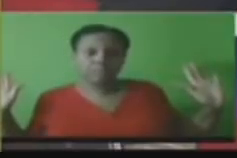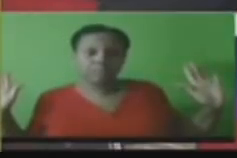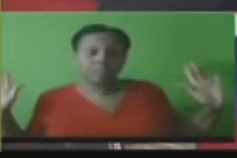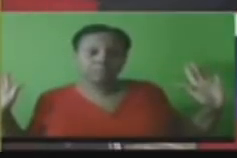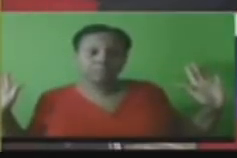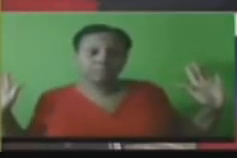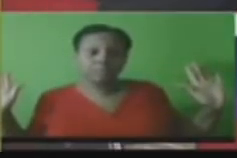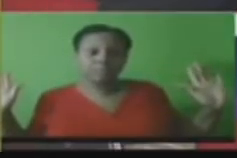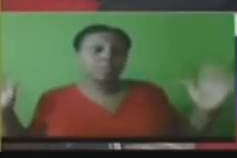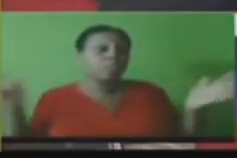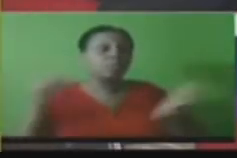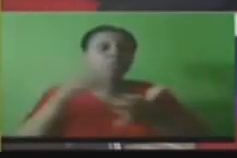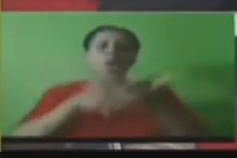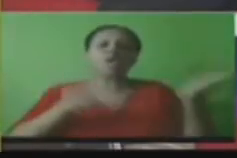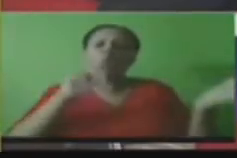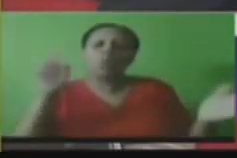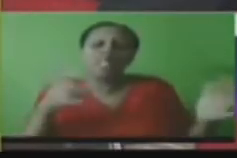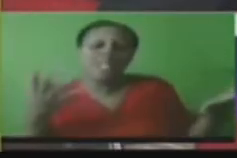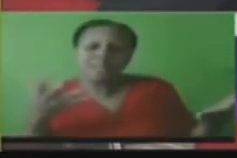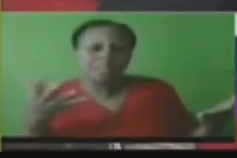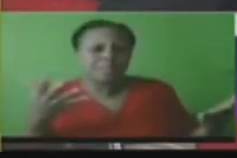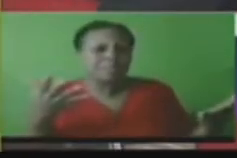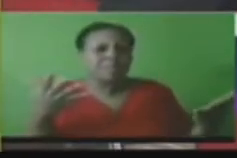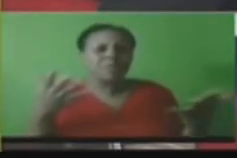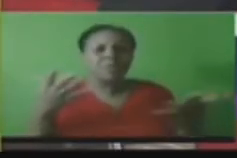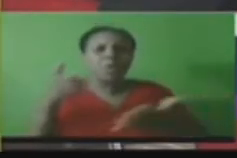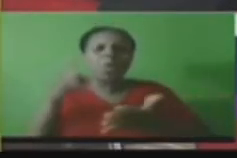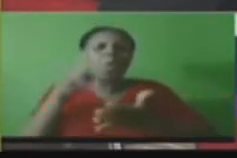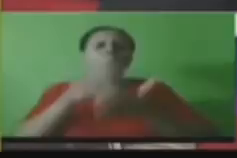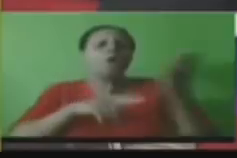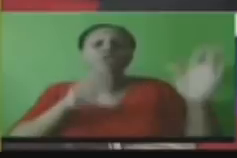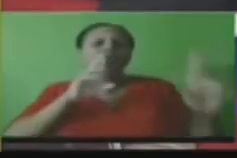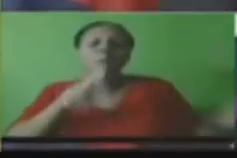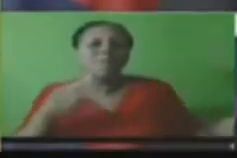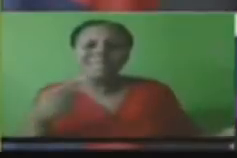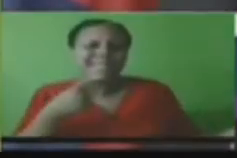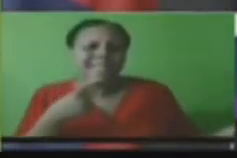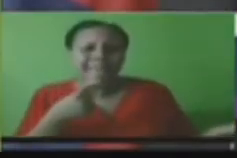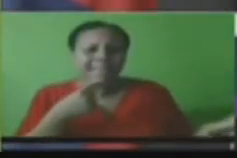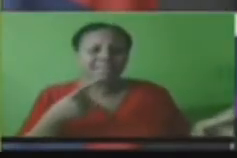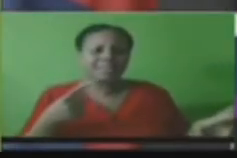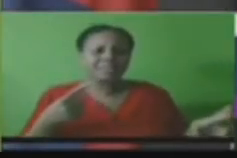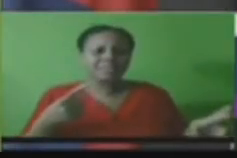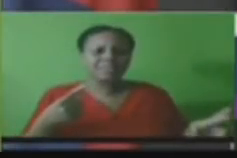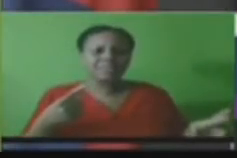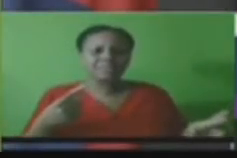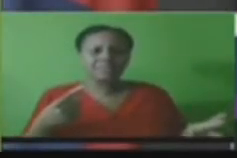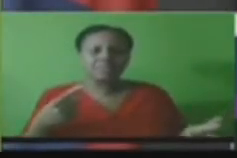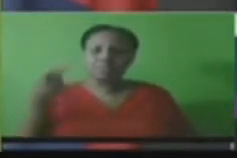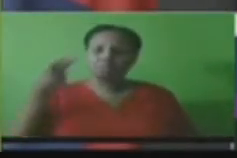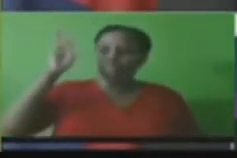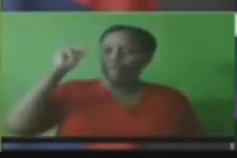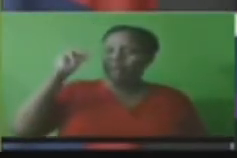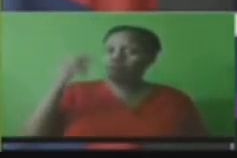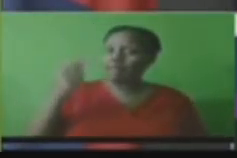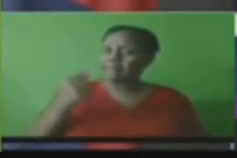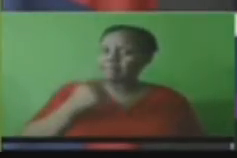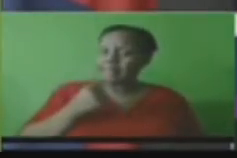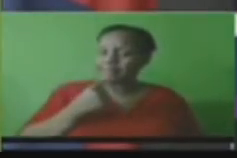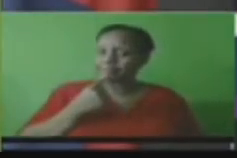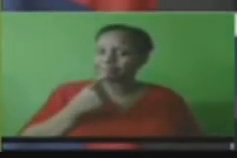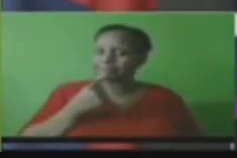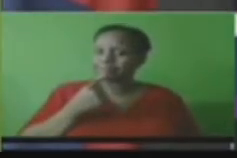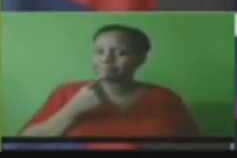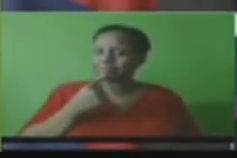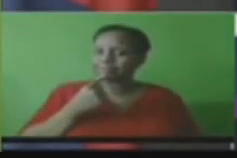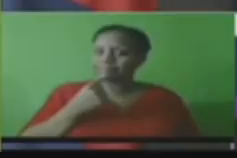the emerging report of the investigation? The one that I mentioned? Sorry? The one that I have mentioned? Yes. The one that I have mentioned